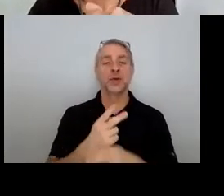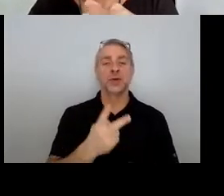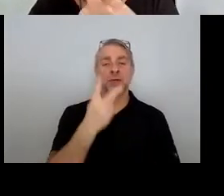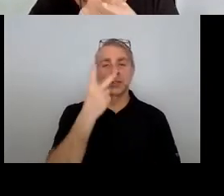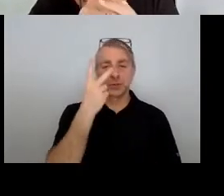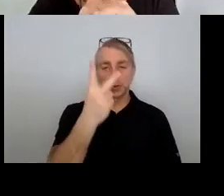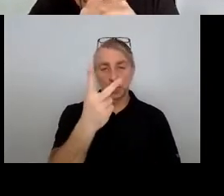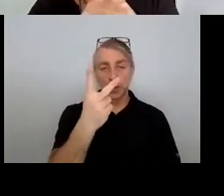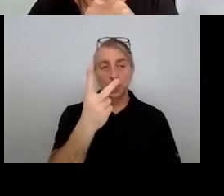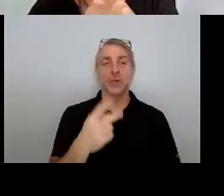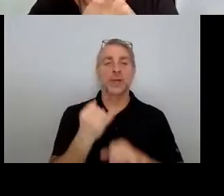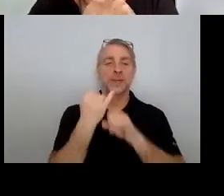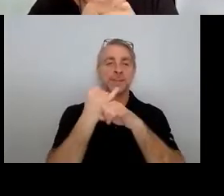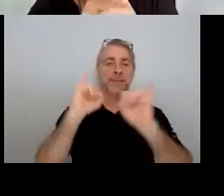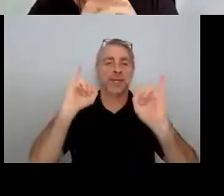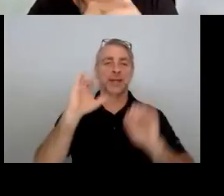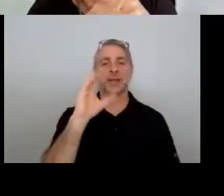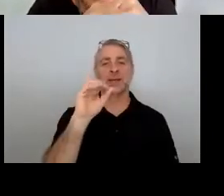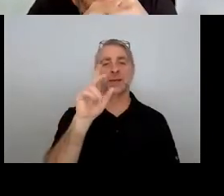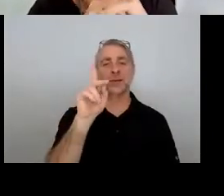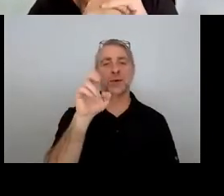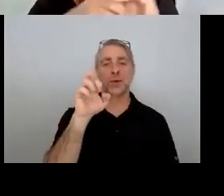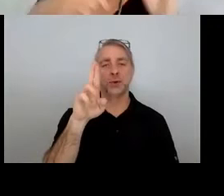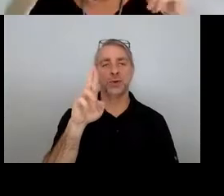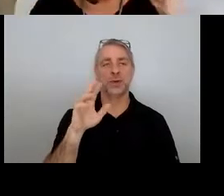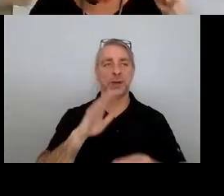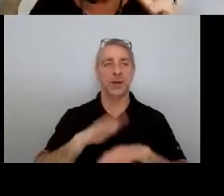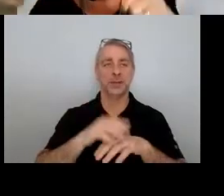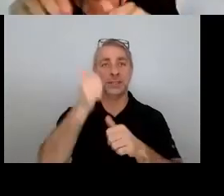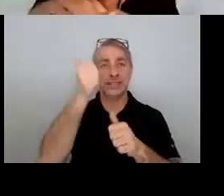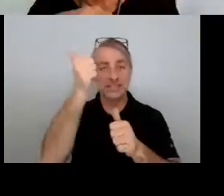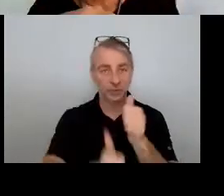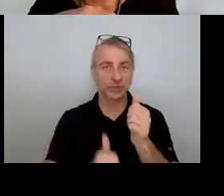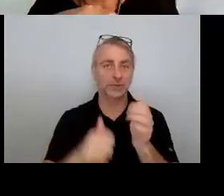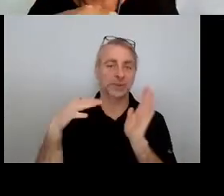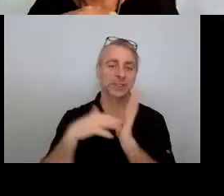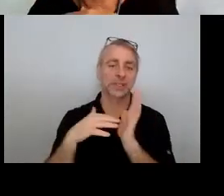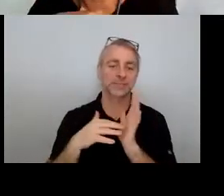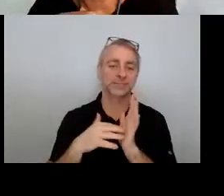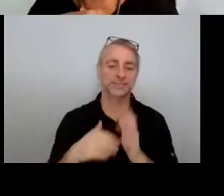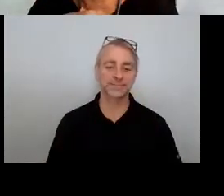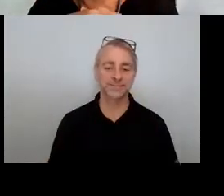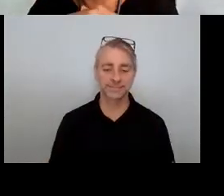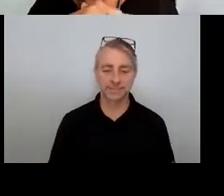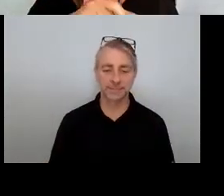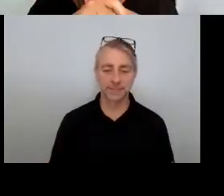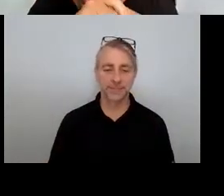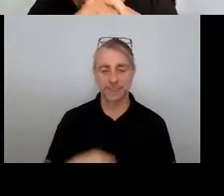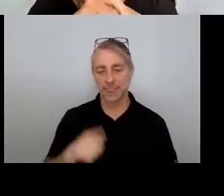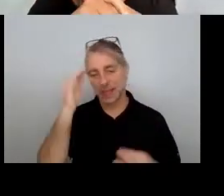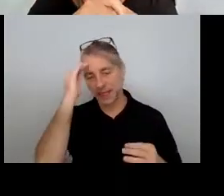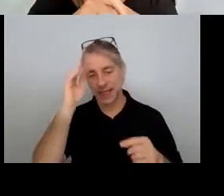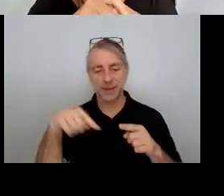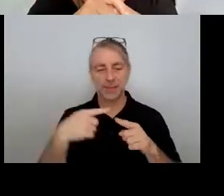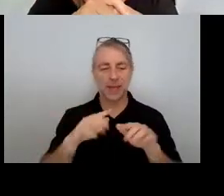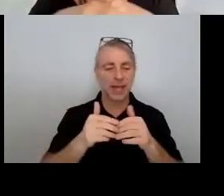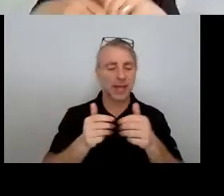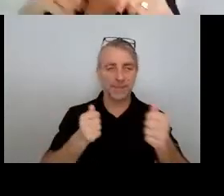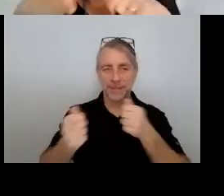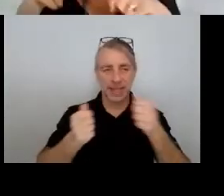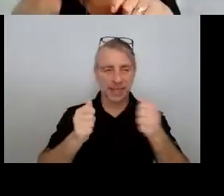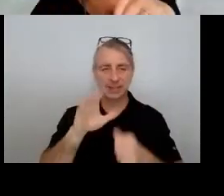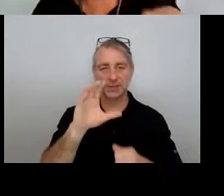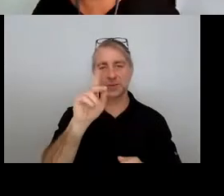And again, it's important to think about the management of this process and using quality checks and regular meetings